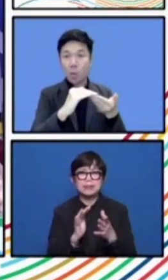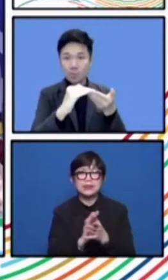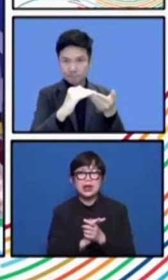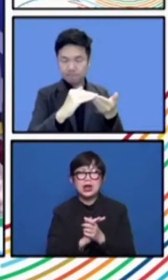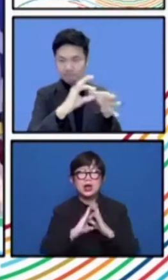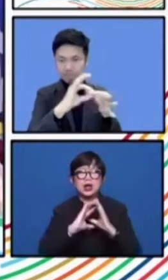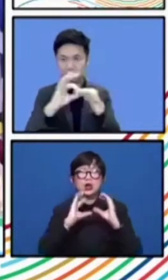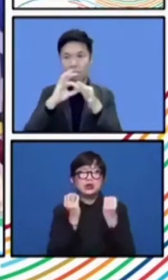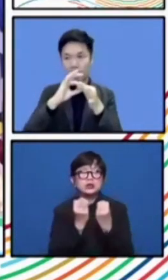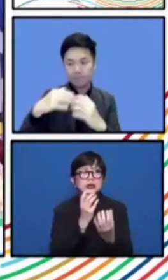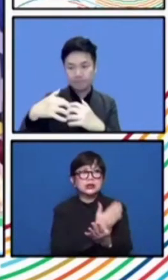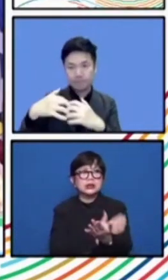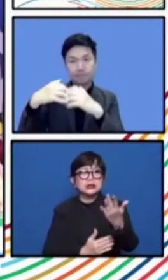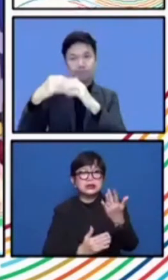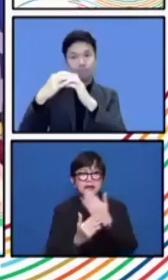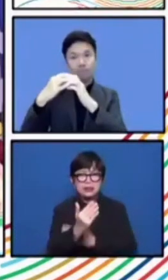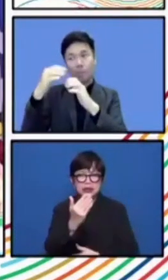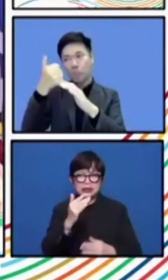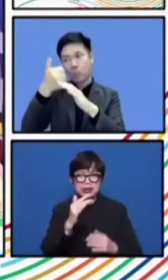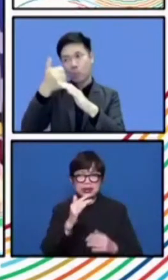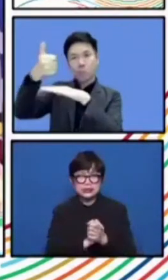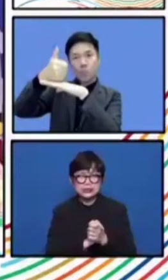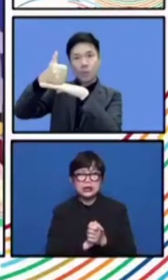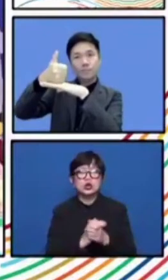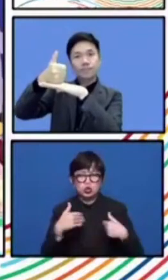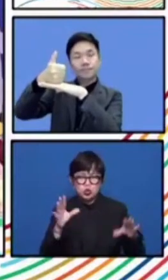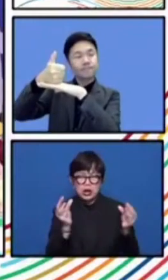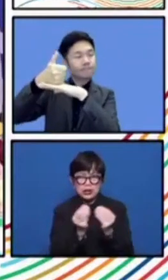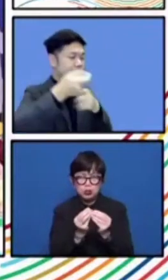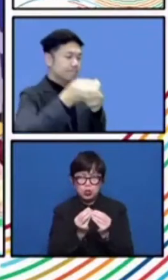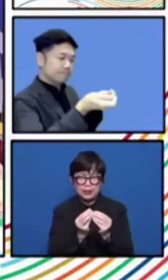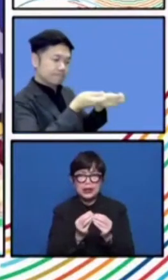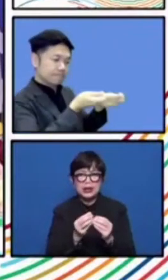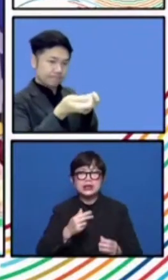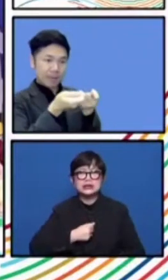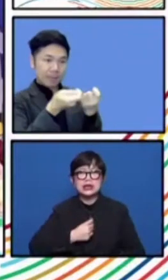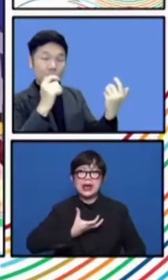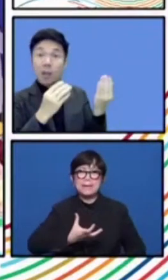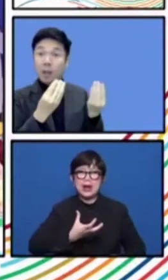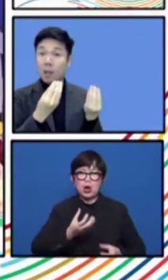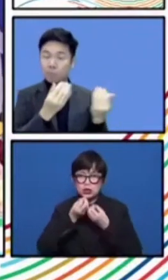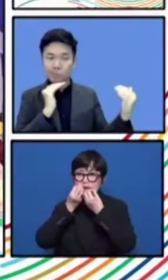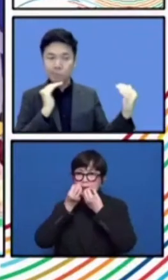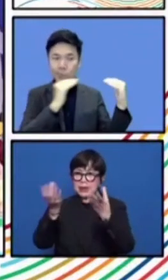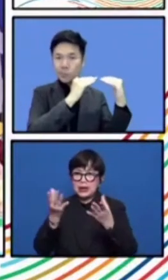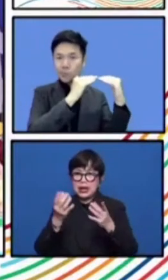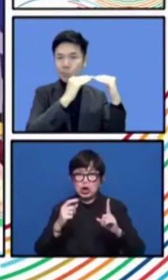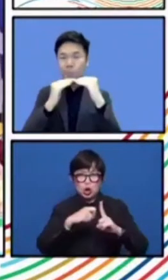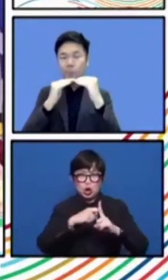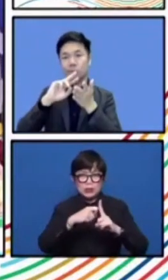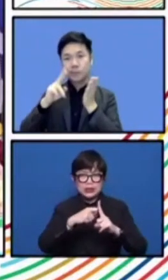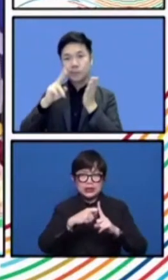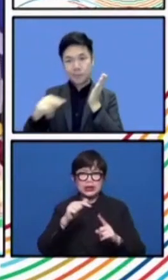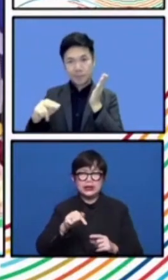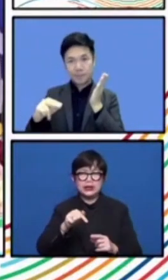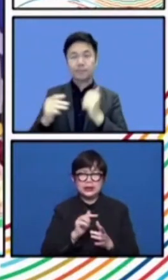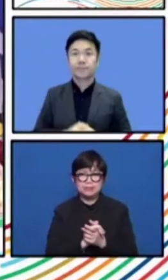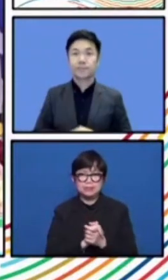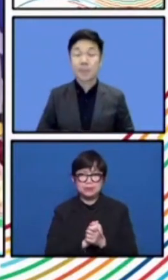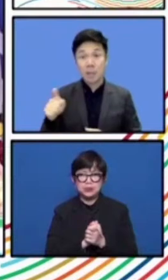I just want to mention here that because this committee was headed by not the government